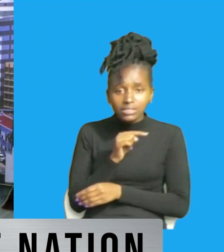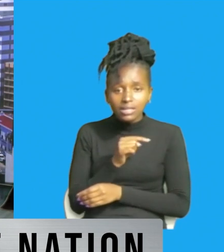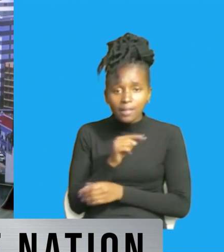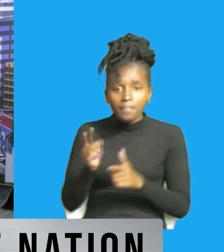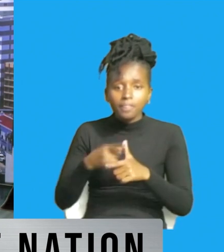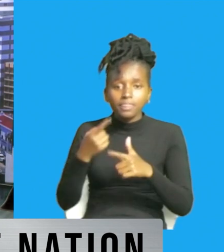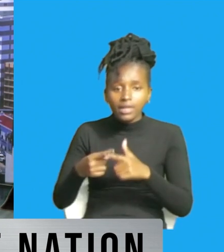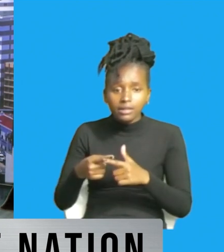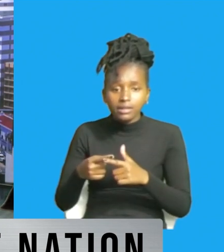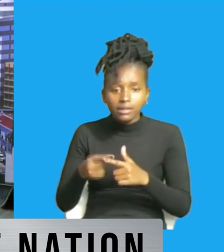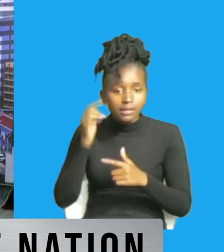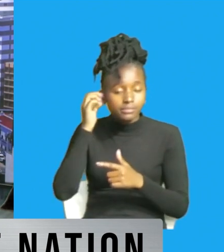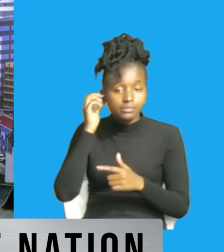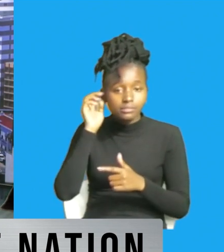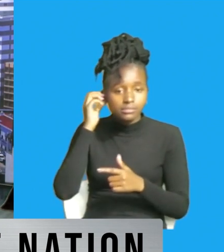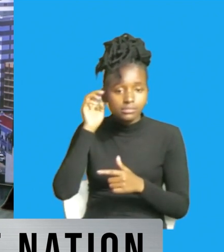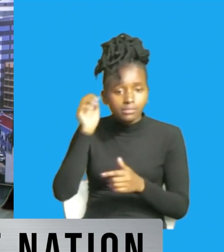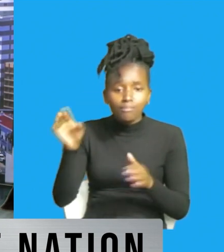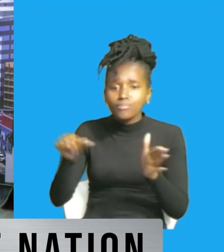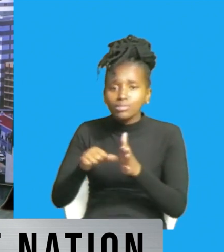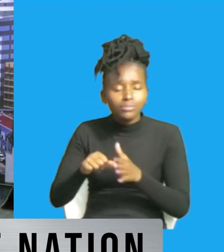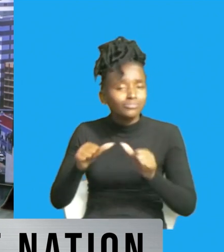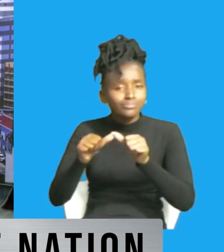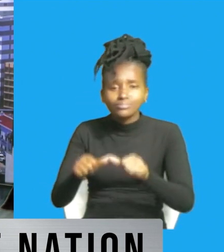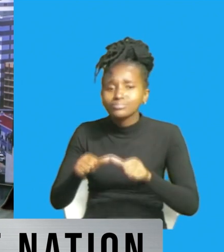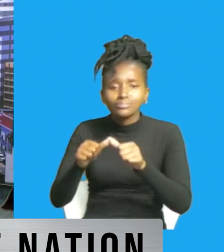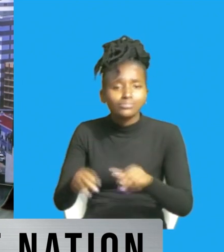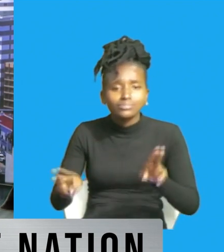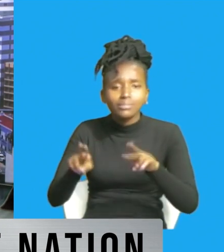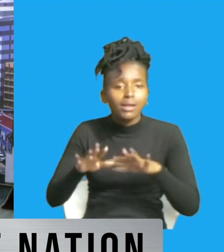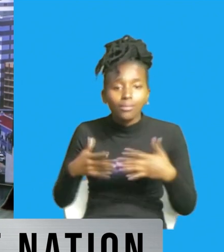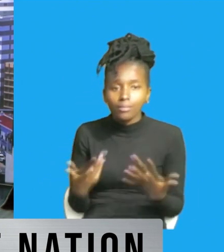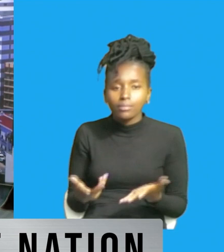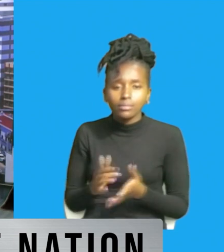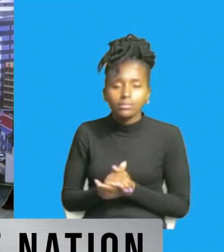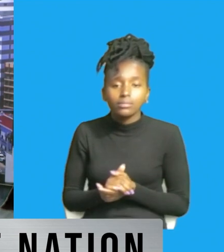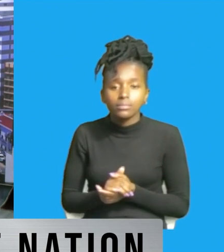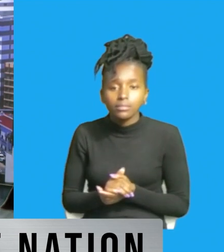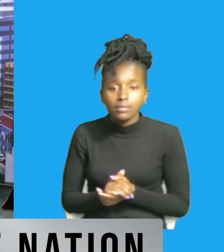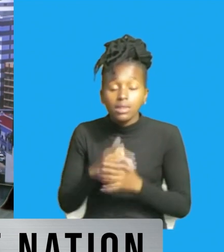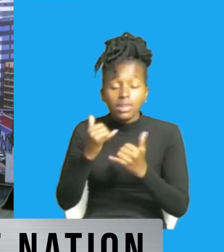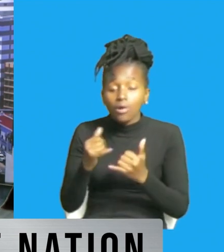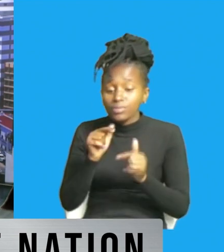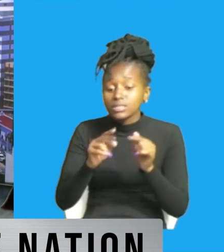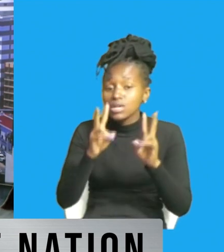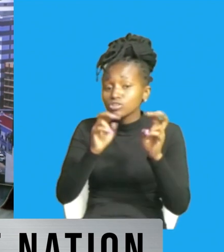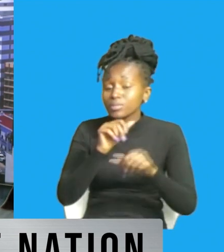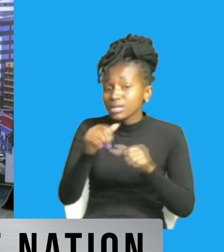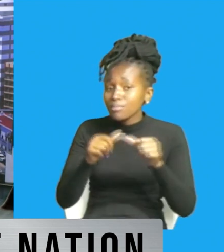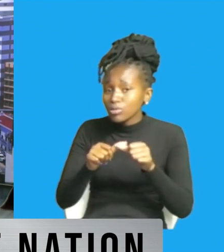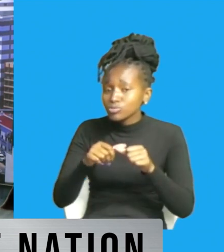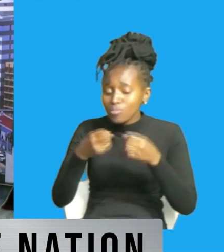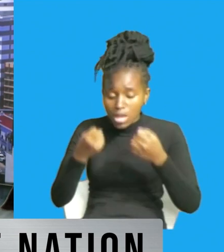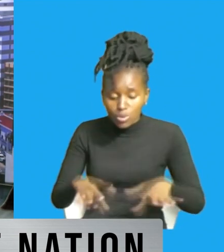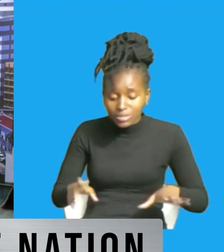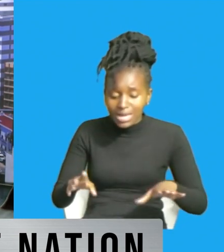alafu inaendelea kuongezeka. It's not what other people say that ukishindwa uitiki. Not that. Jonah, right. There is a